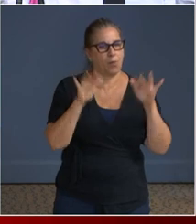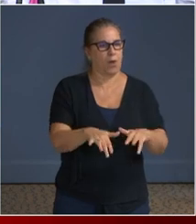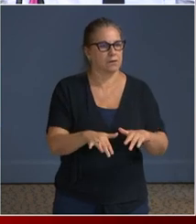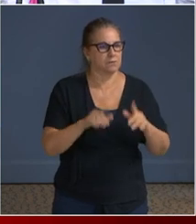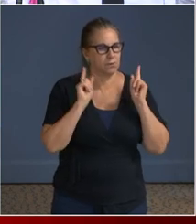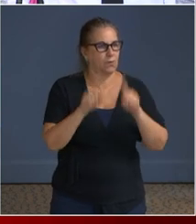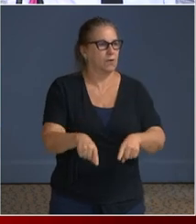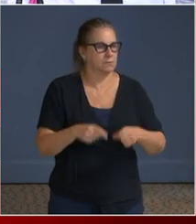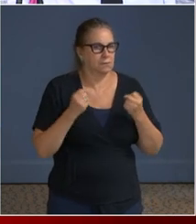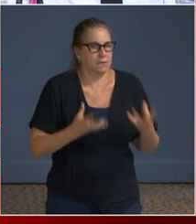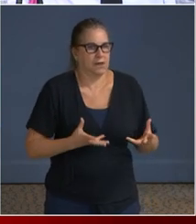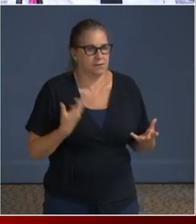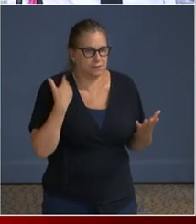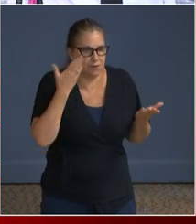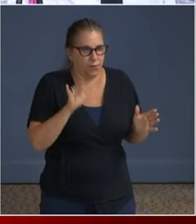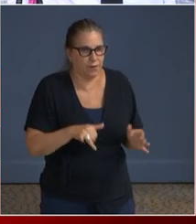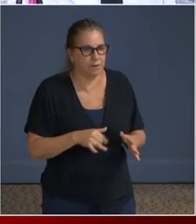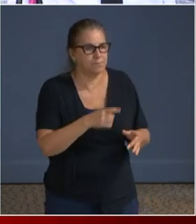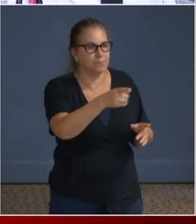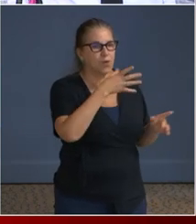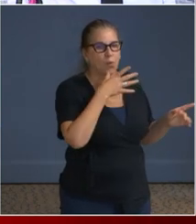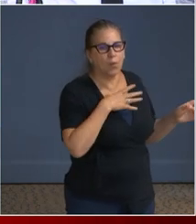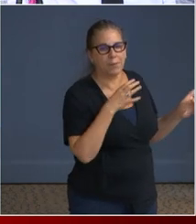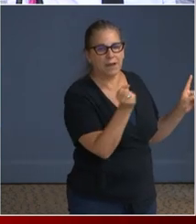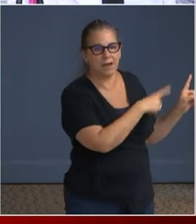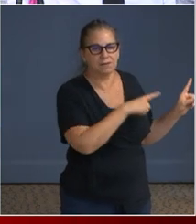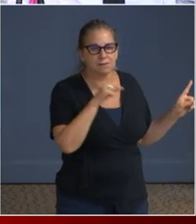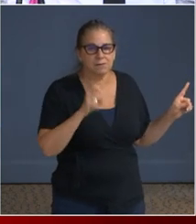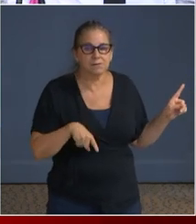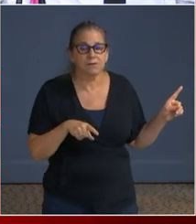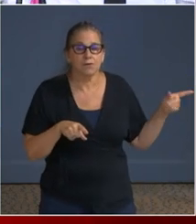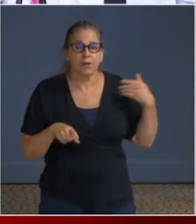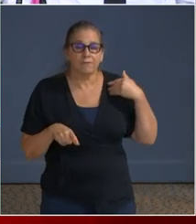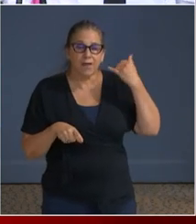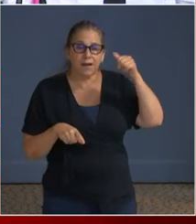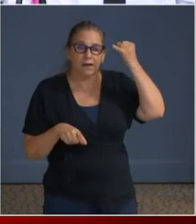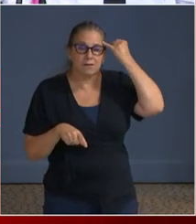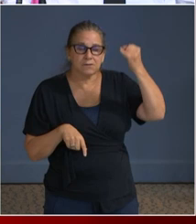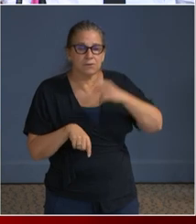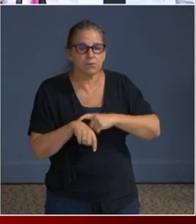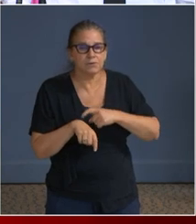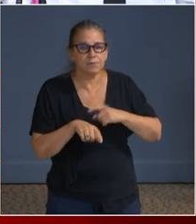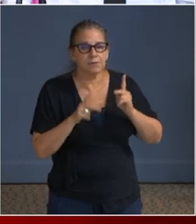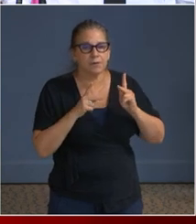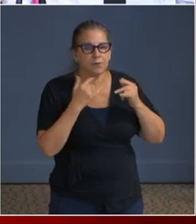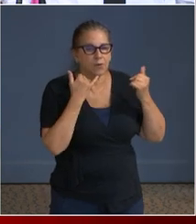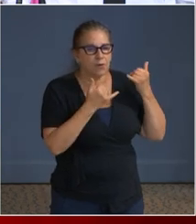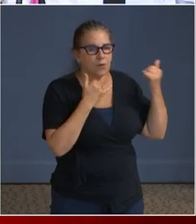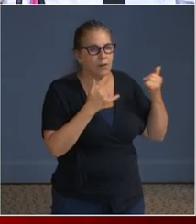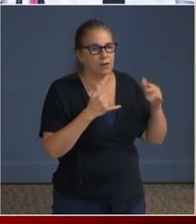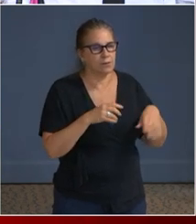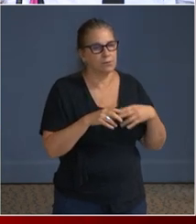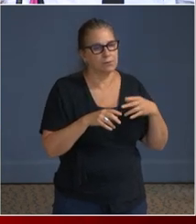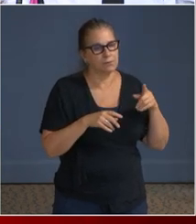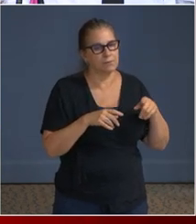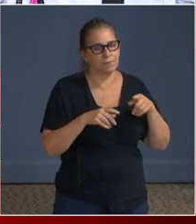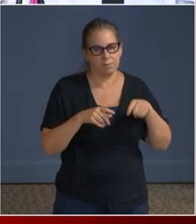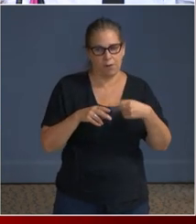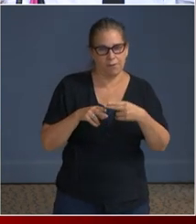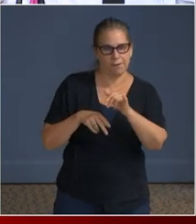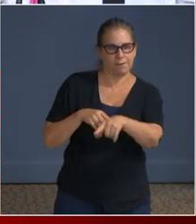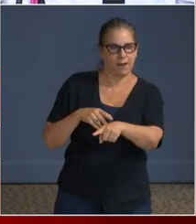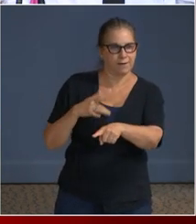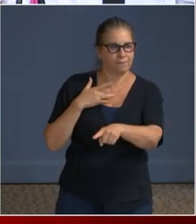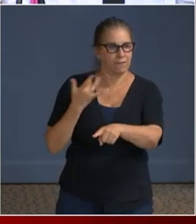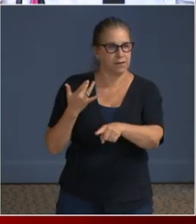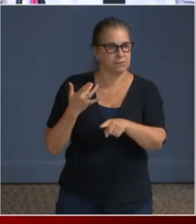Yes. Is there any idea of what time calls may have started coming in to complain about this event from the neighborhood? And also, well,